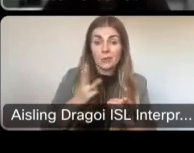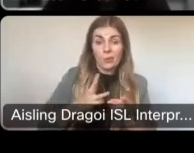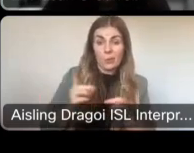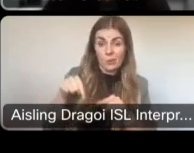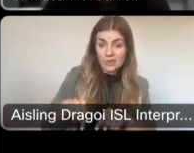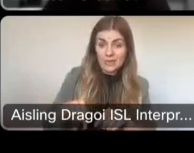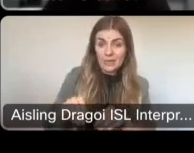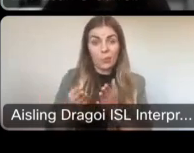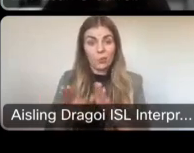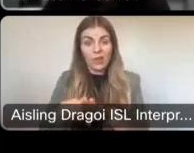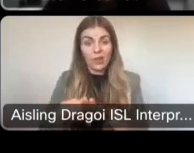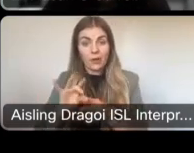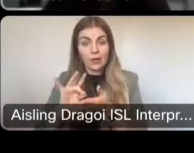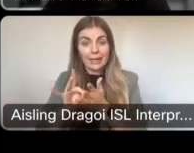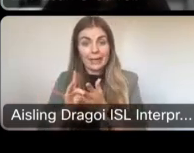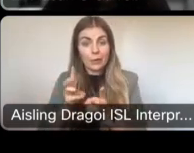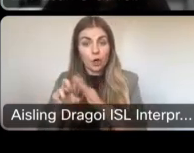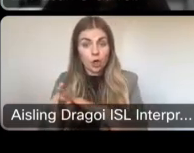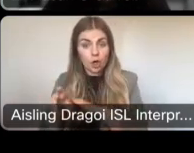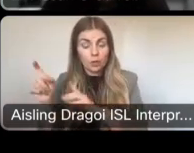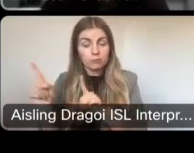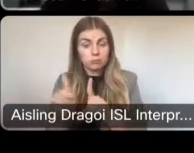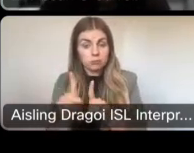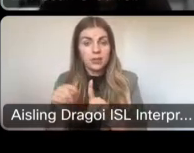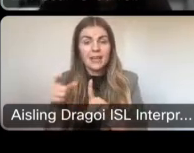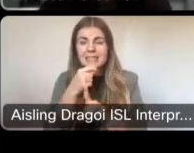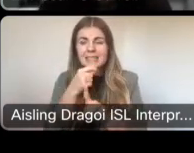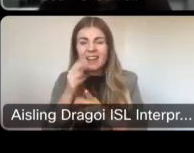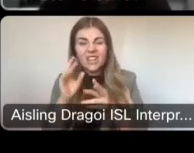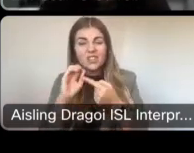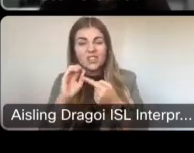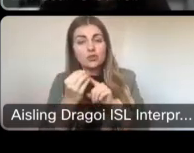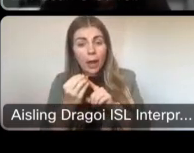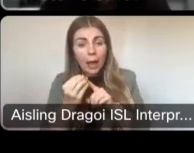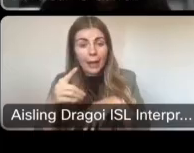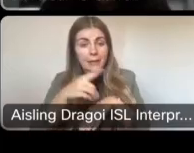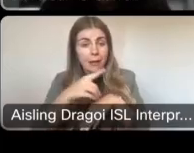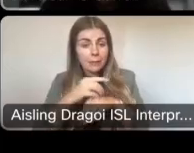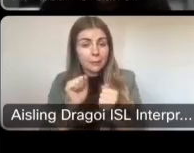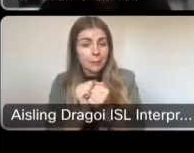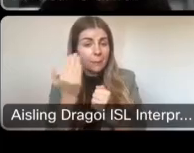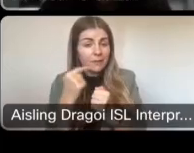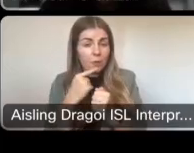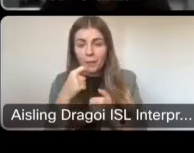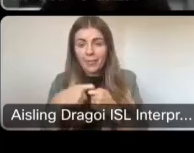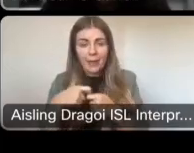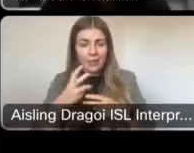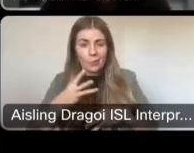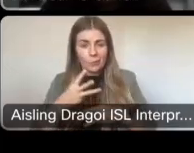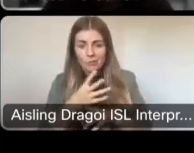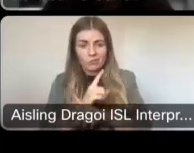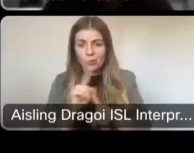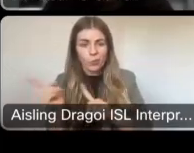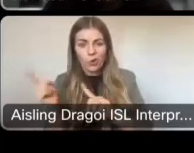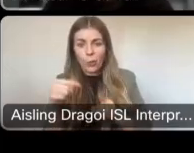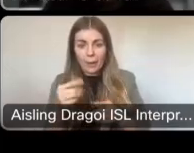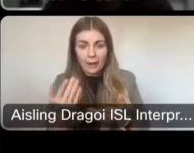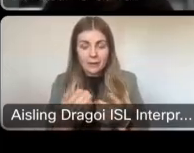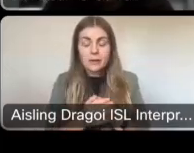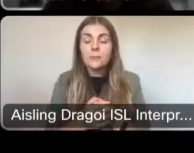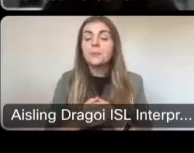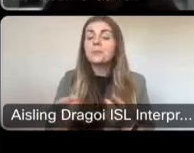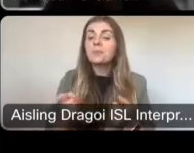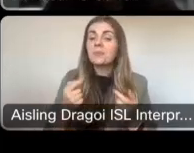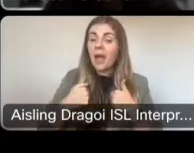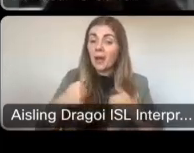had tried to go to other doctors, but had tended not to go back. She tended to avoid going back to them. And so I was there and I